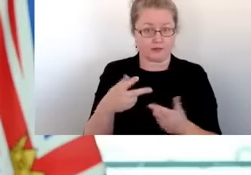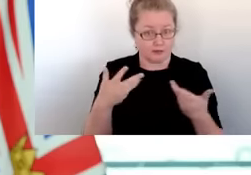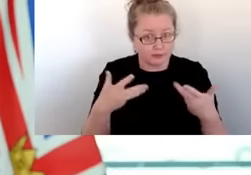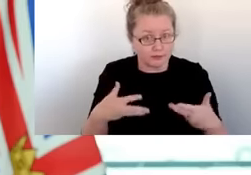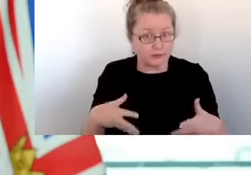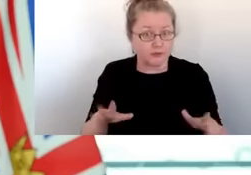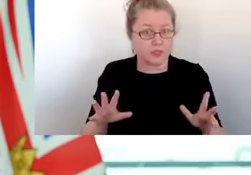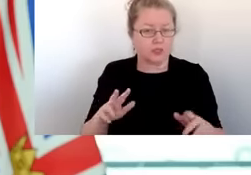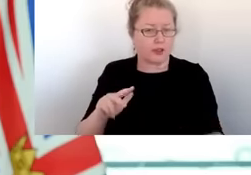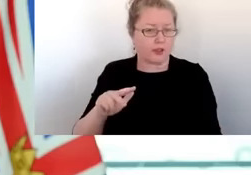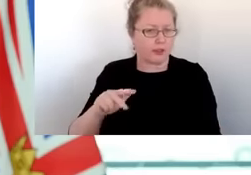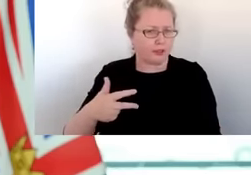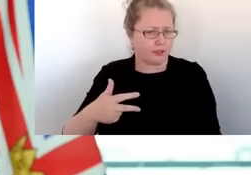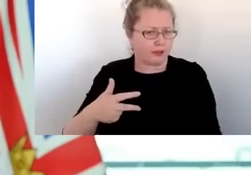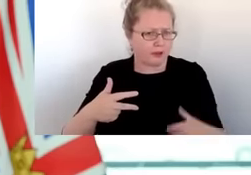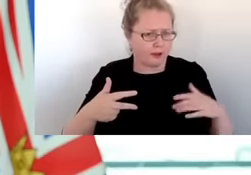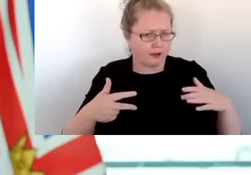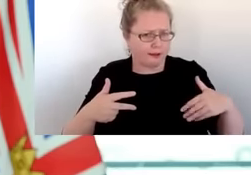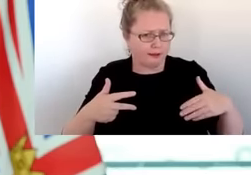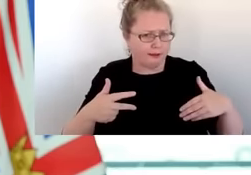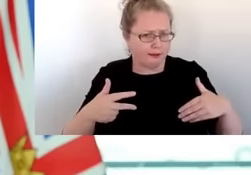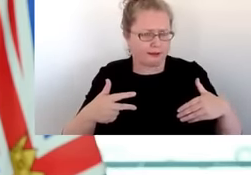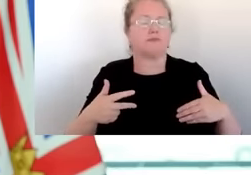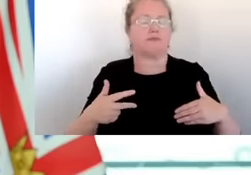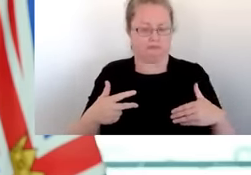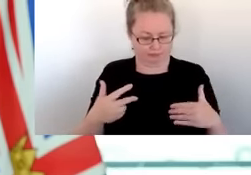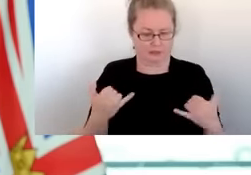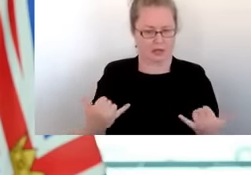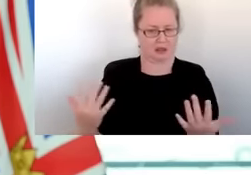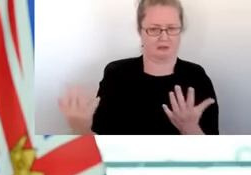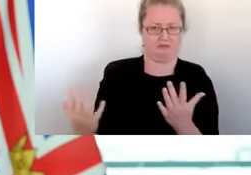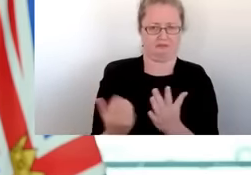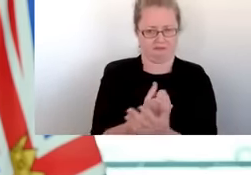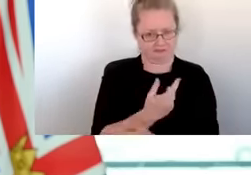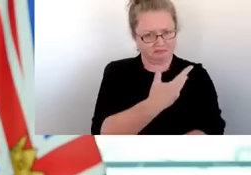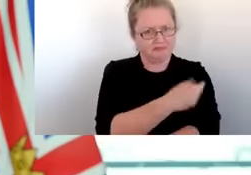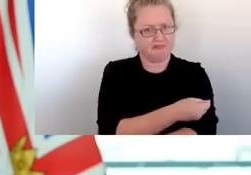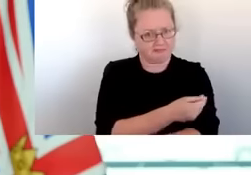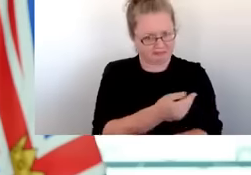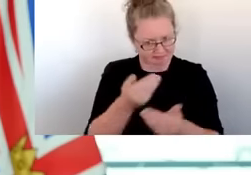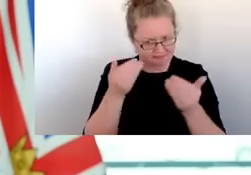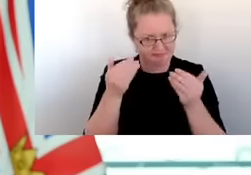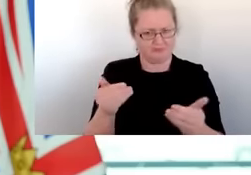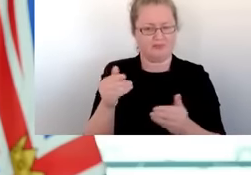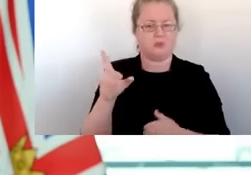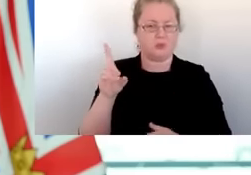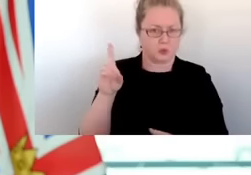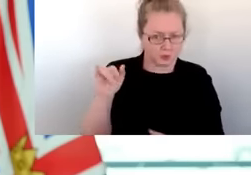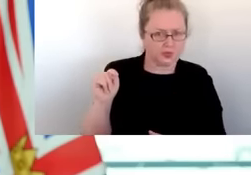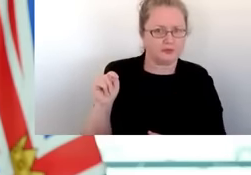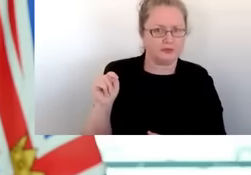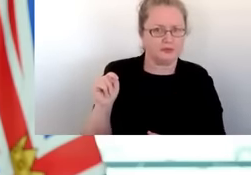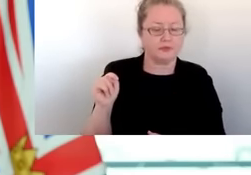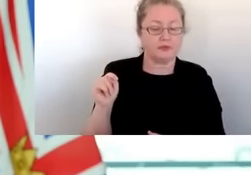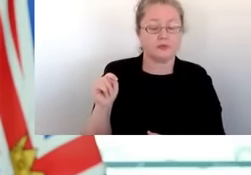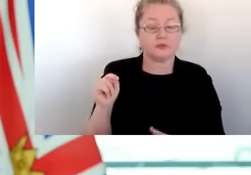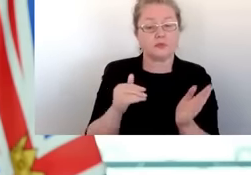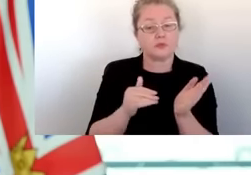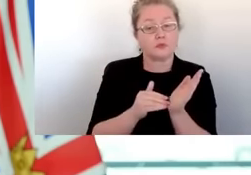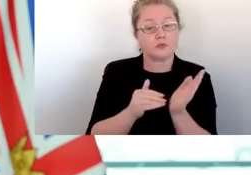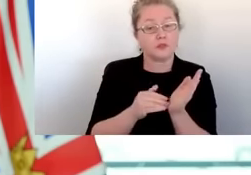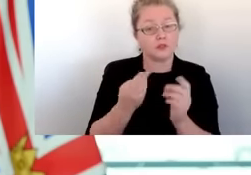booster. This is the time to come in and get your first booster. It's really important, as Dr. Henry has explained. You